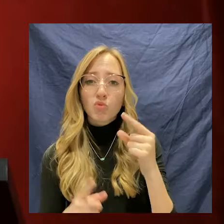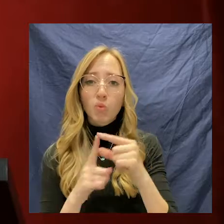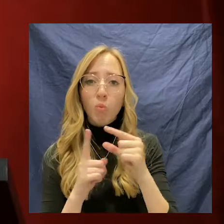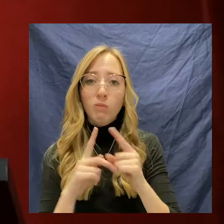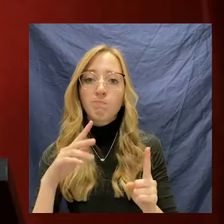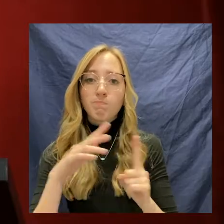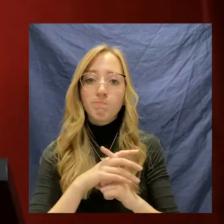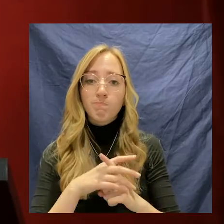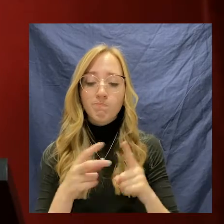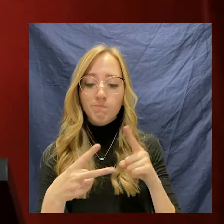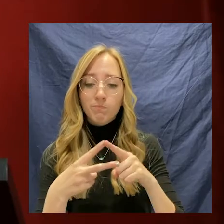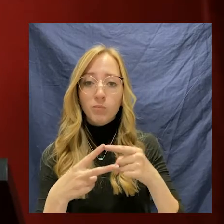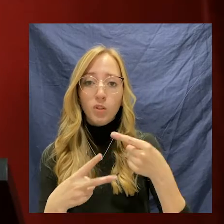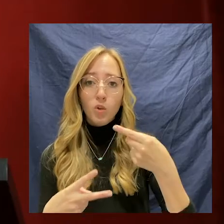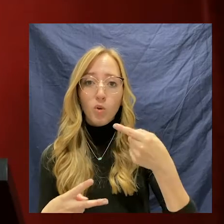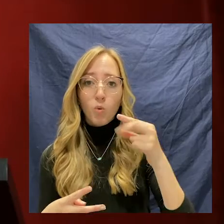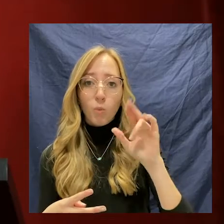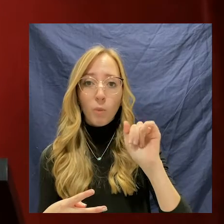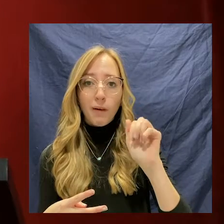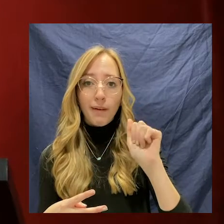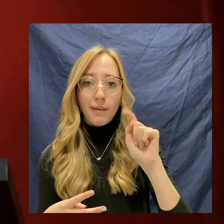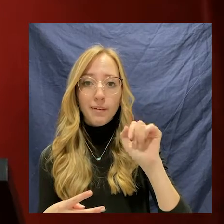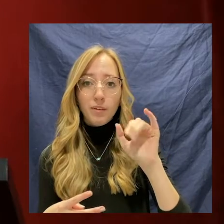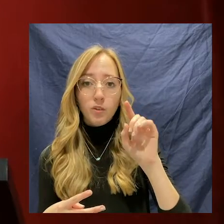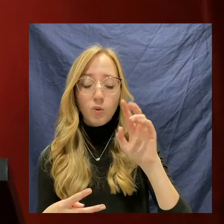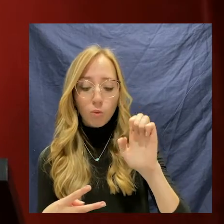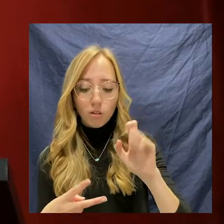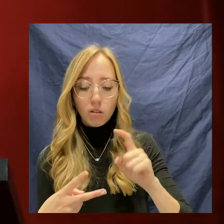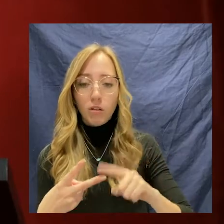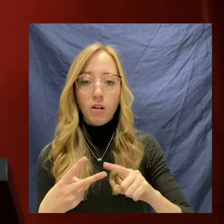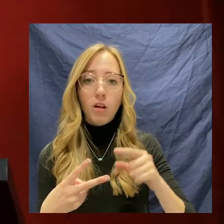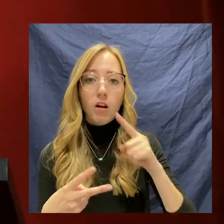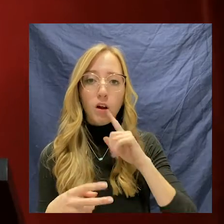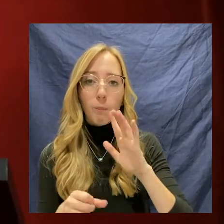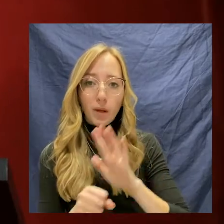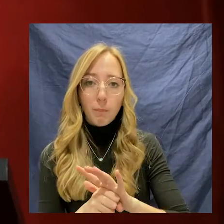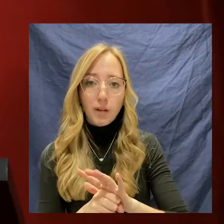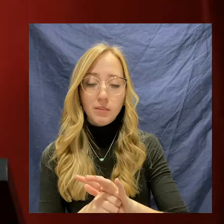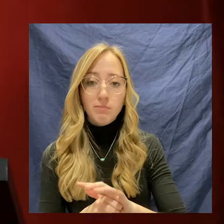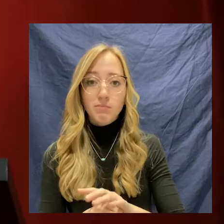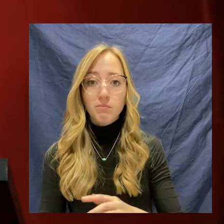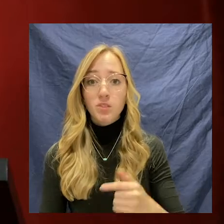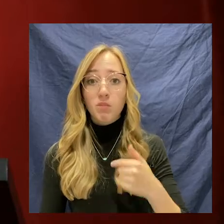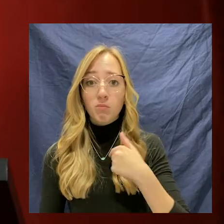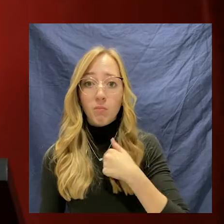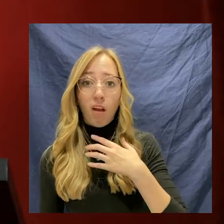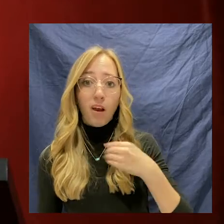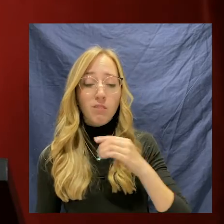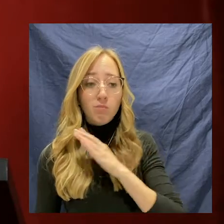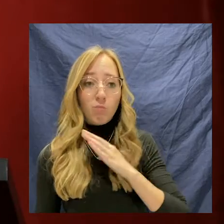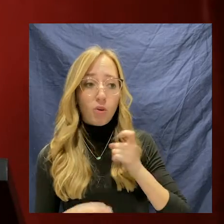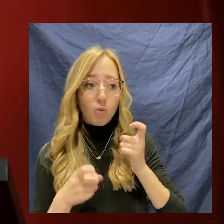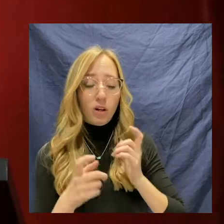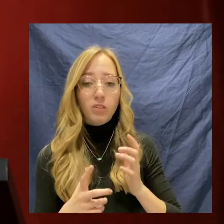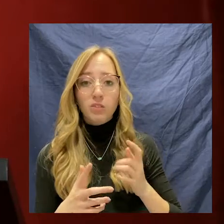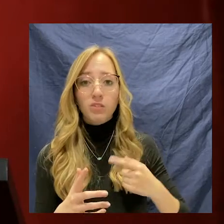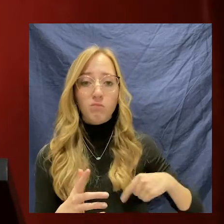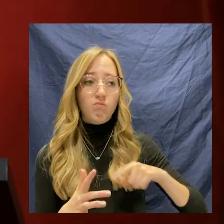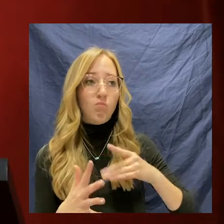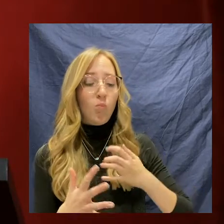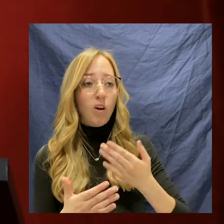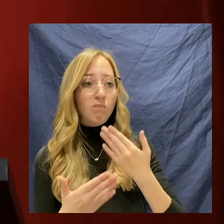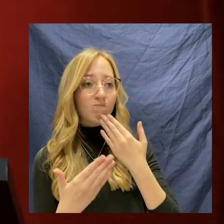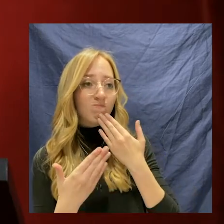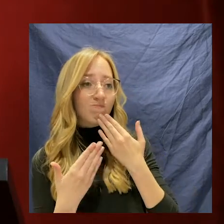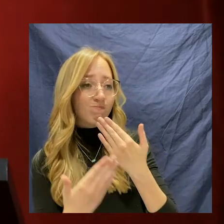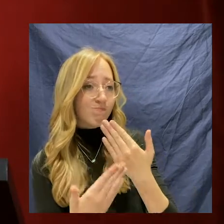and commitment. On behalf of the board of directors, I wish to express our tremendous gratitude for